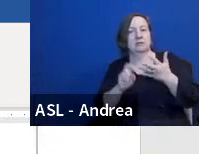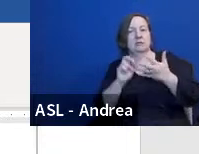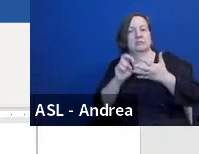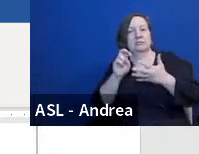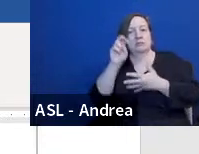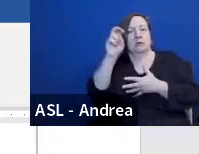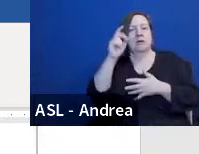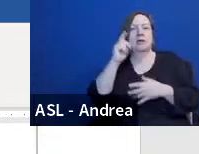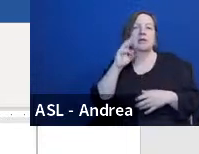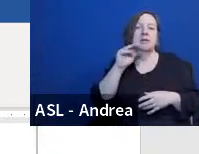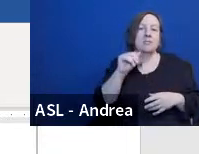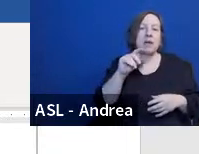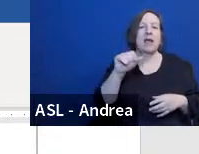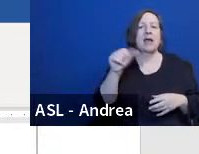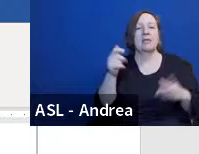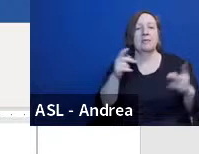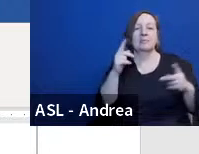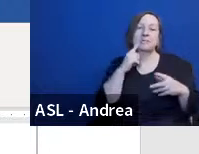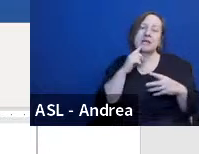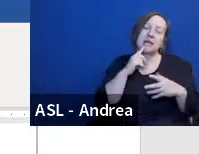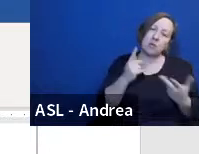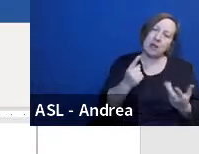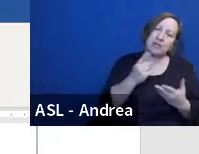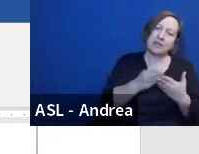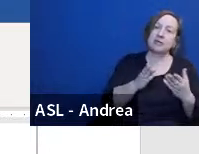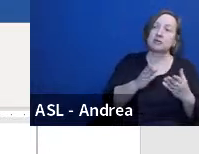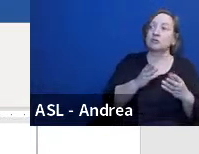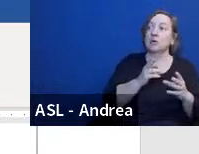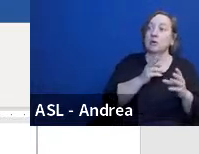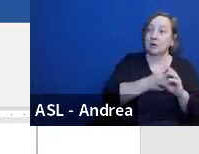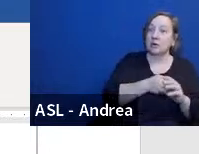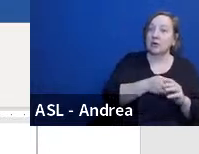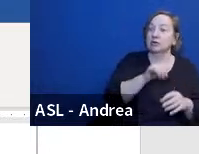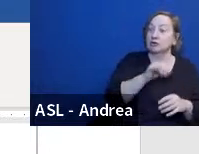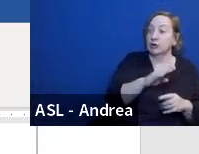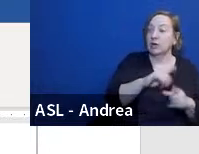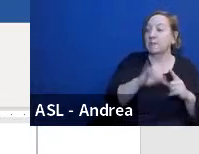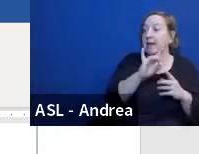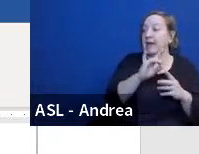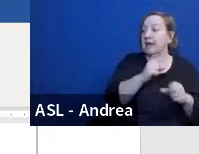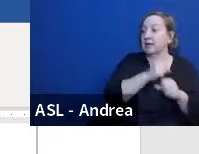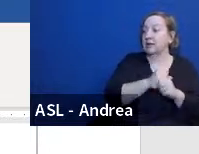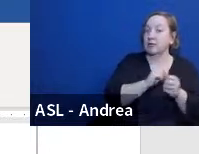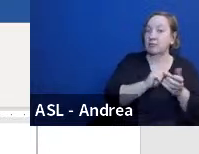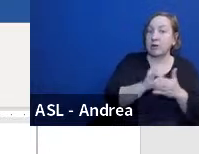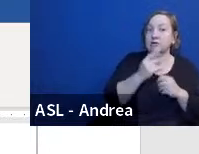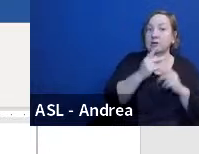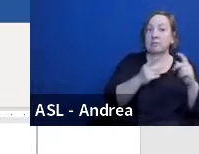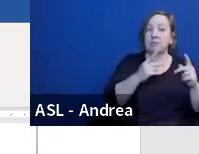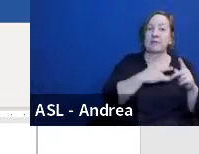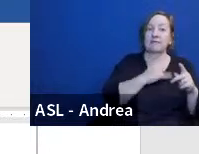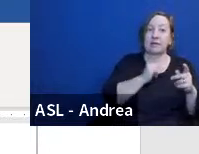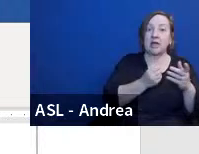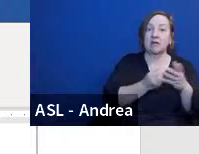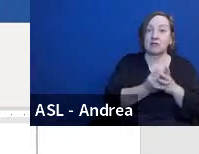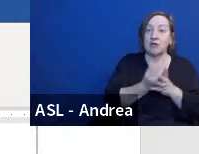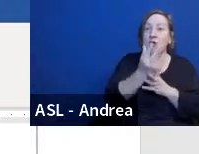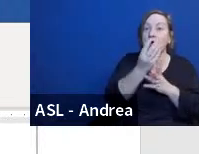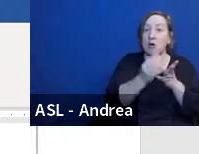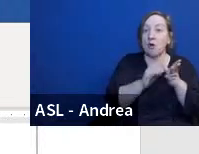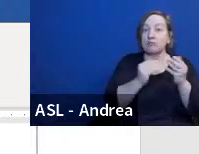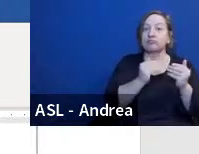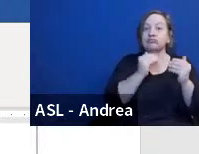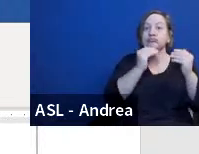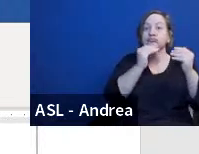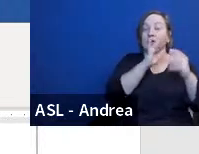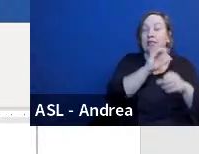other were saying things like, well, it's one thing to get on the job, but if it's an 8-year project, do people feel like they have a chance to sort of grow in their job, grow in their trade,